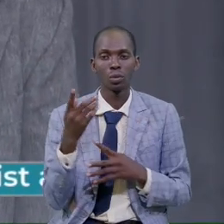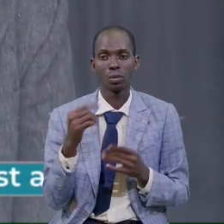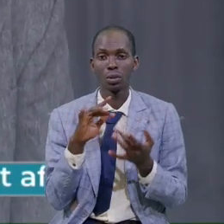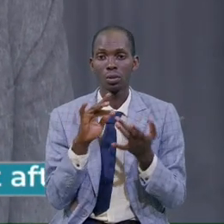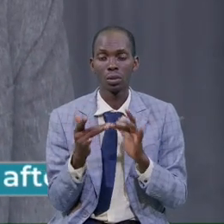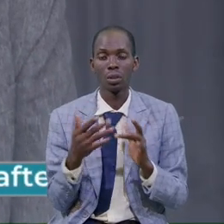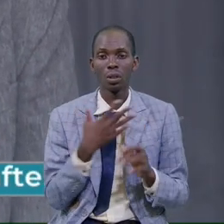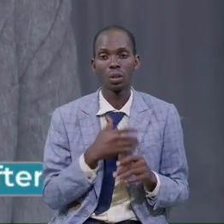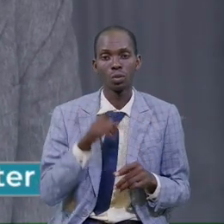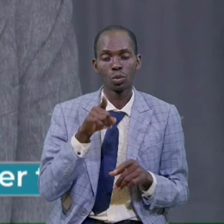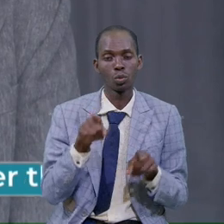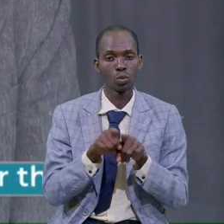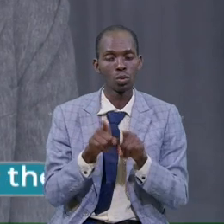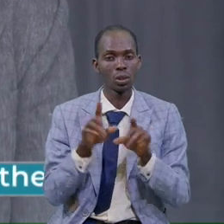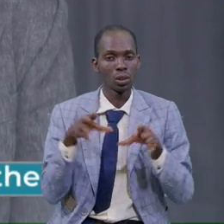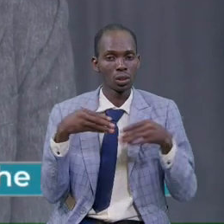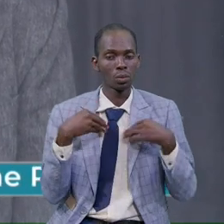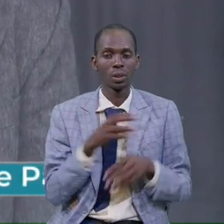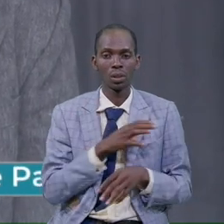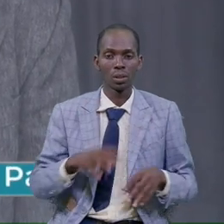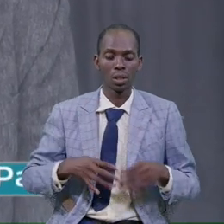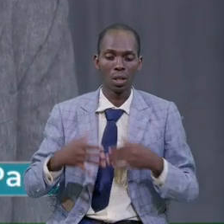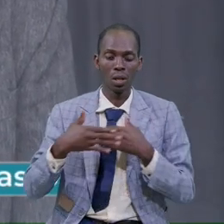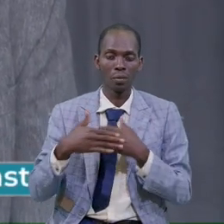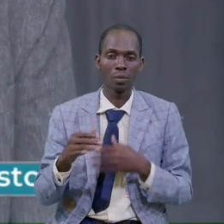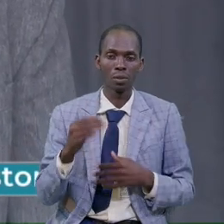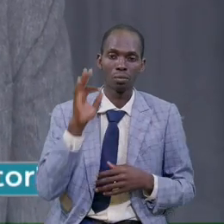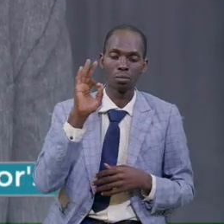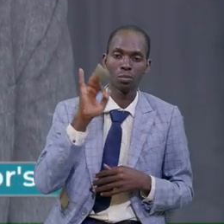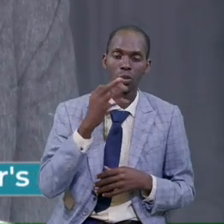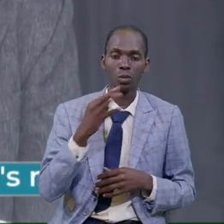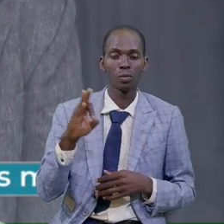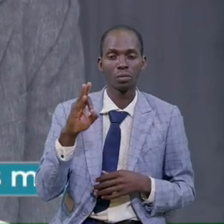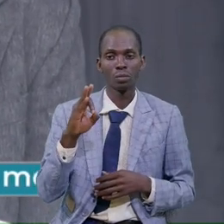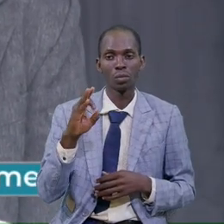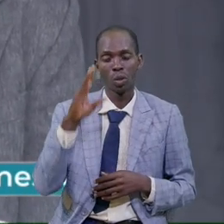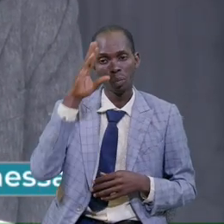message this morning, there's a link,